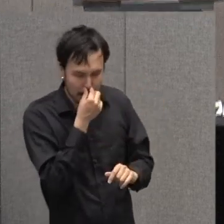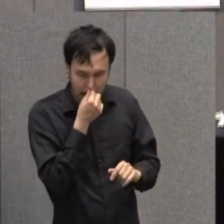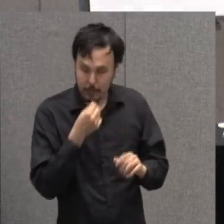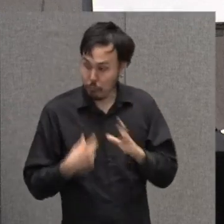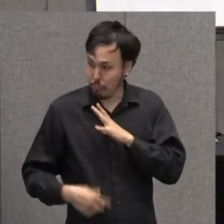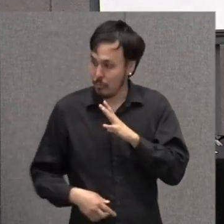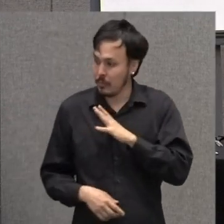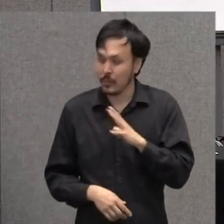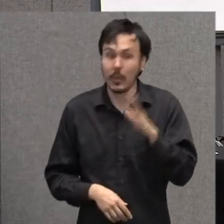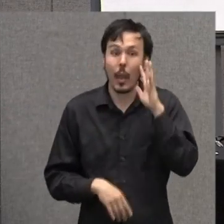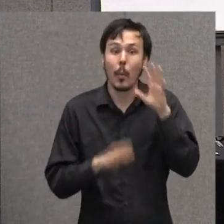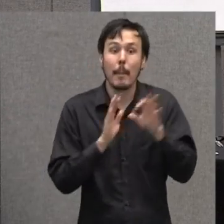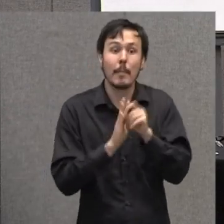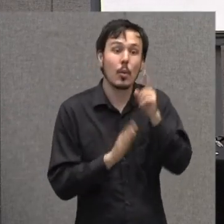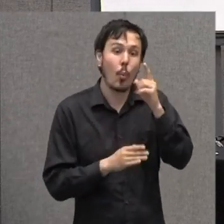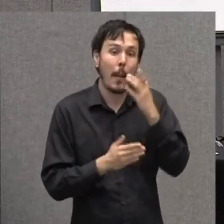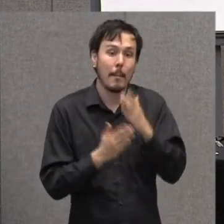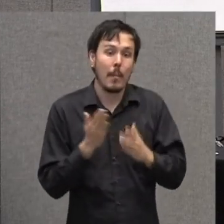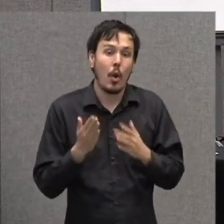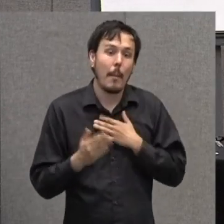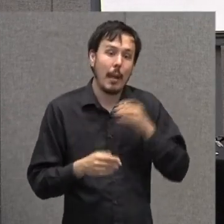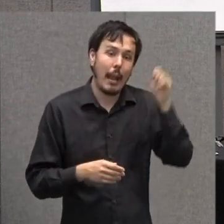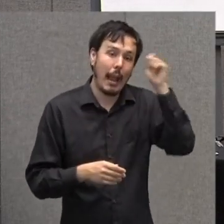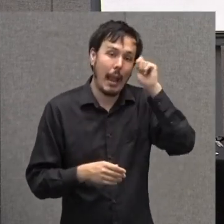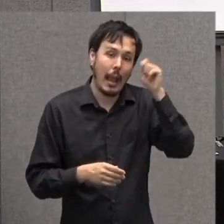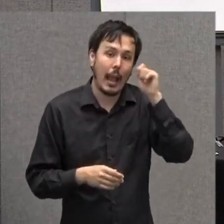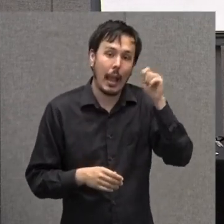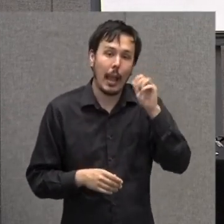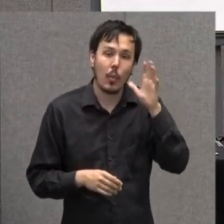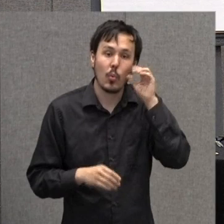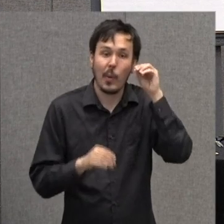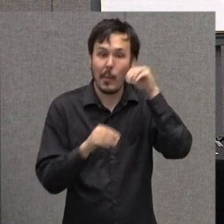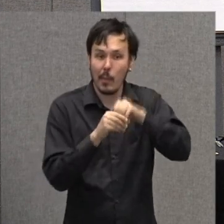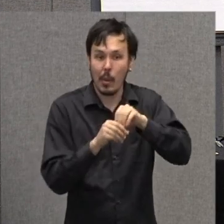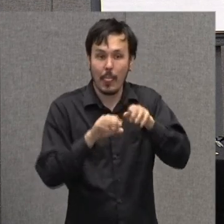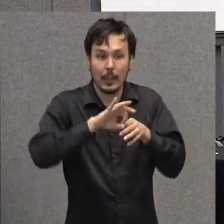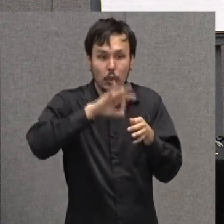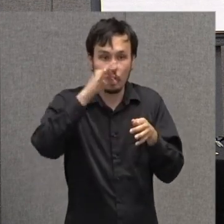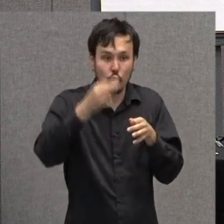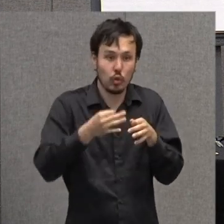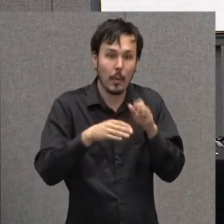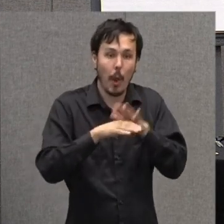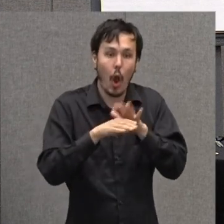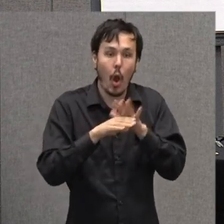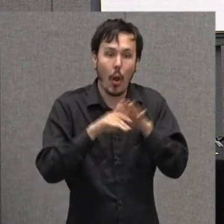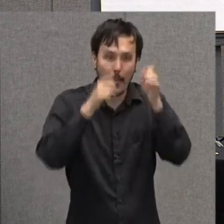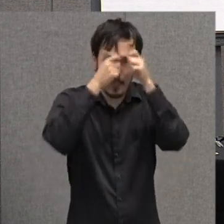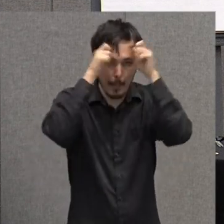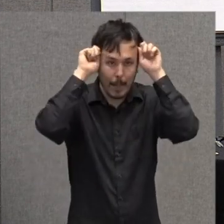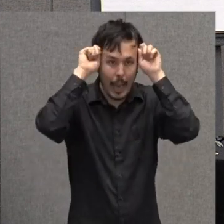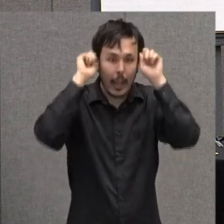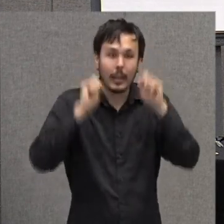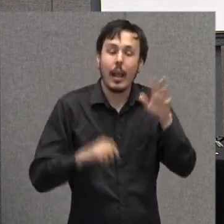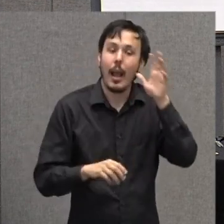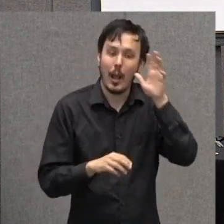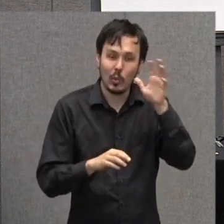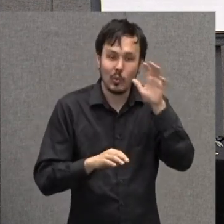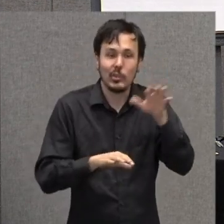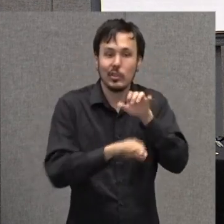hat and I'm gonna put the tube on the band and I'm gonna secure